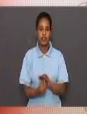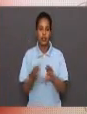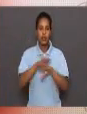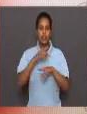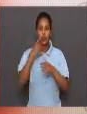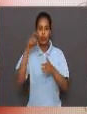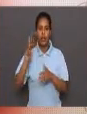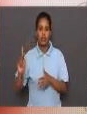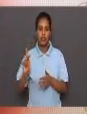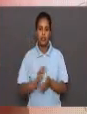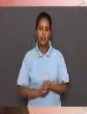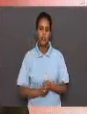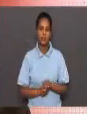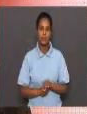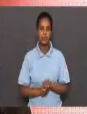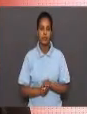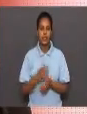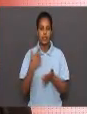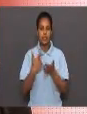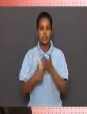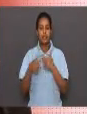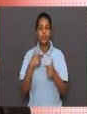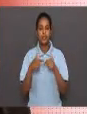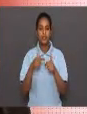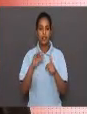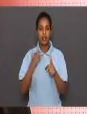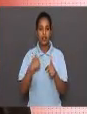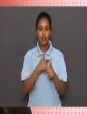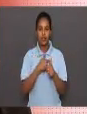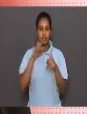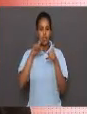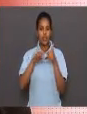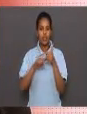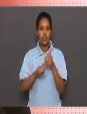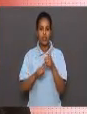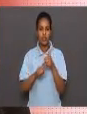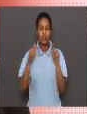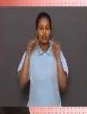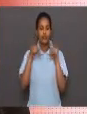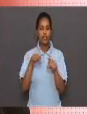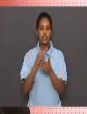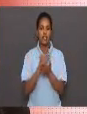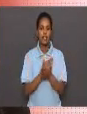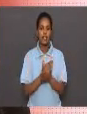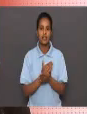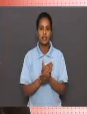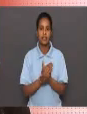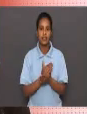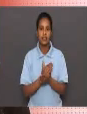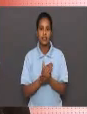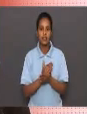on the product. This brings us to the end of today's